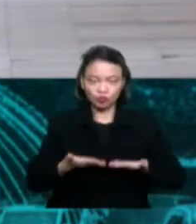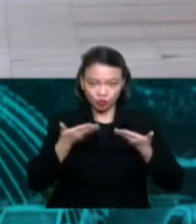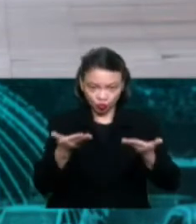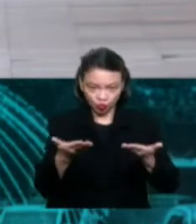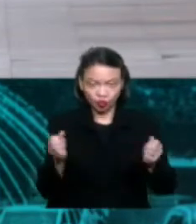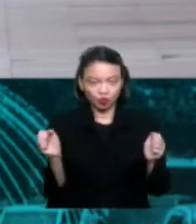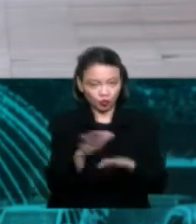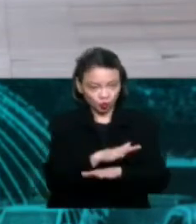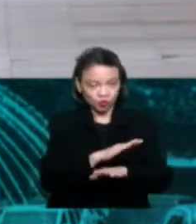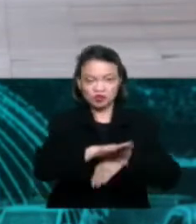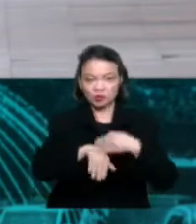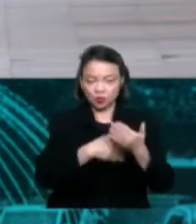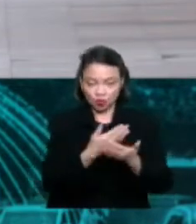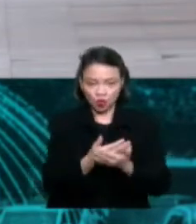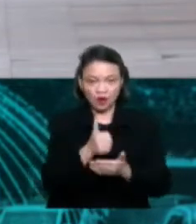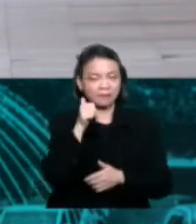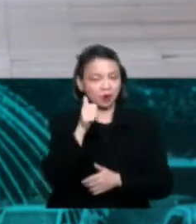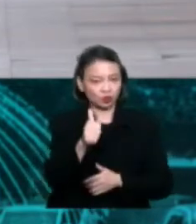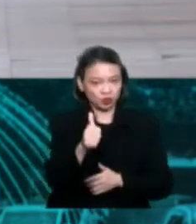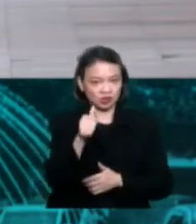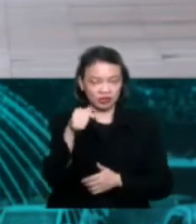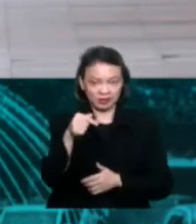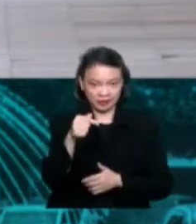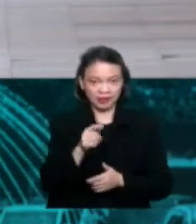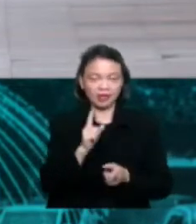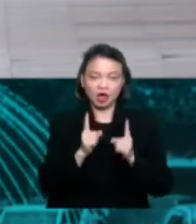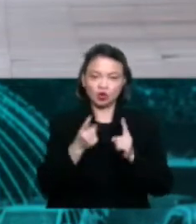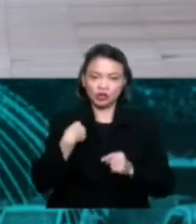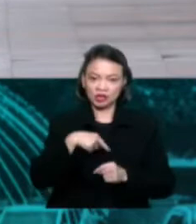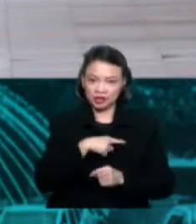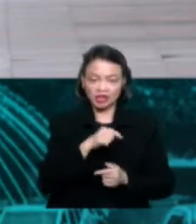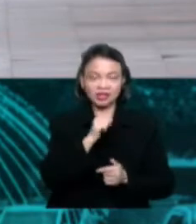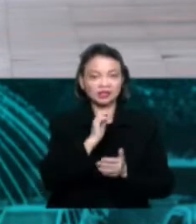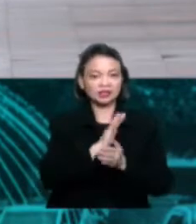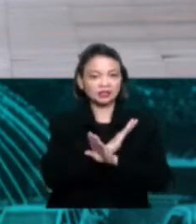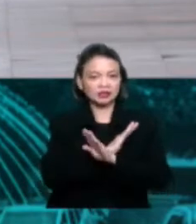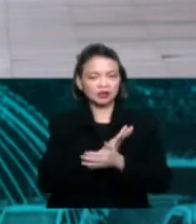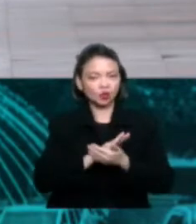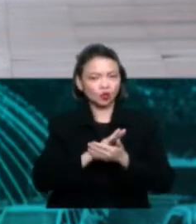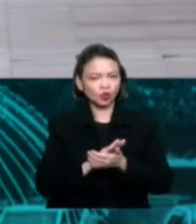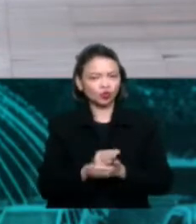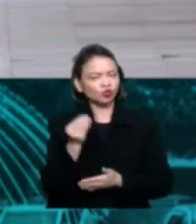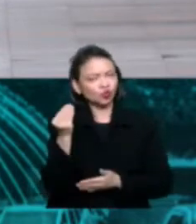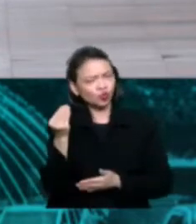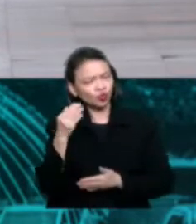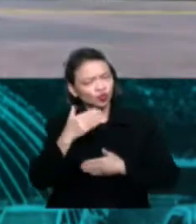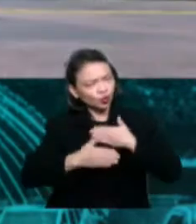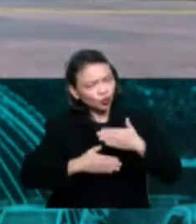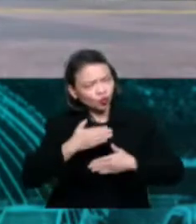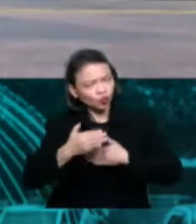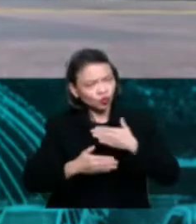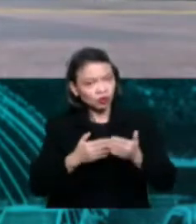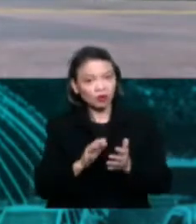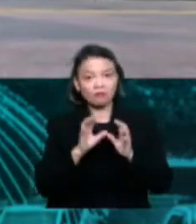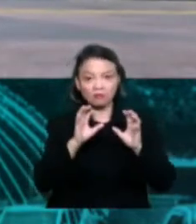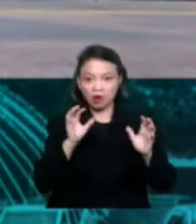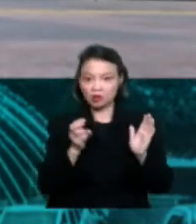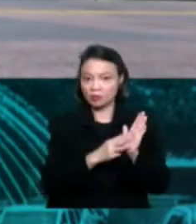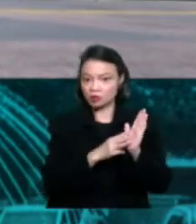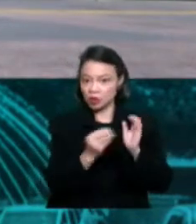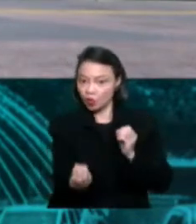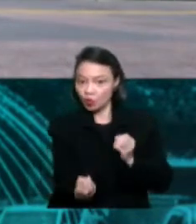wait, another problem will come, because every day Jakarta is, during